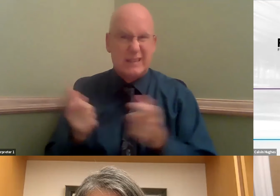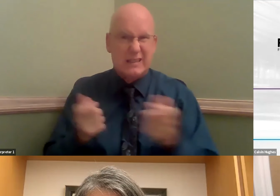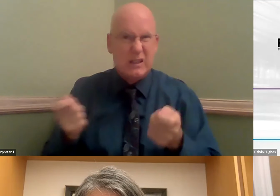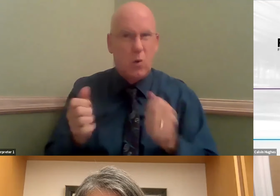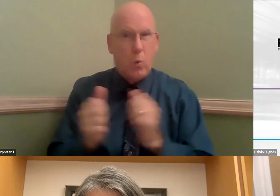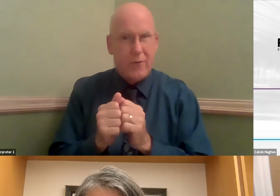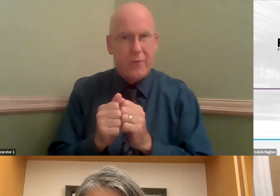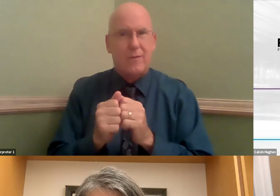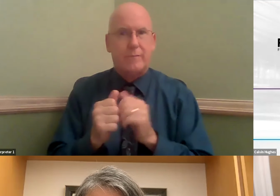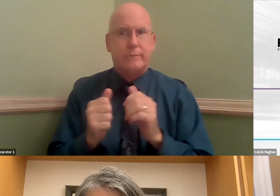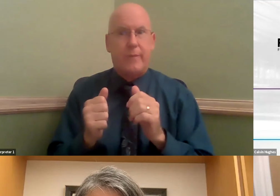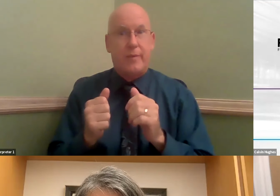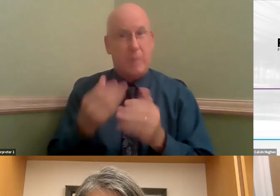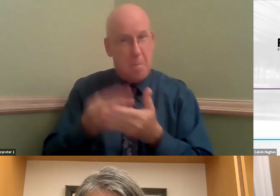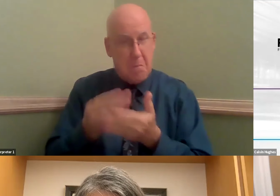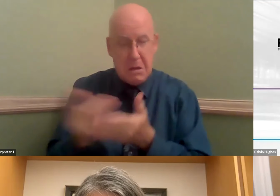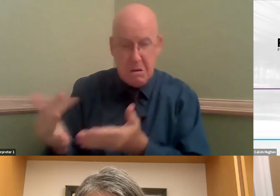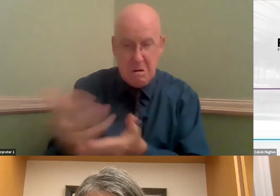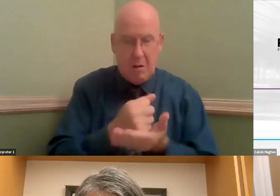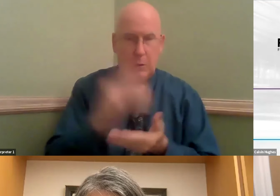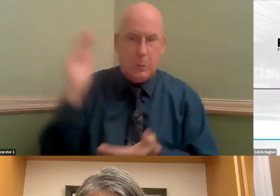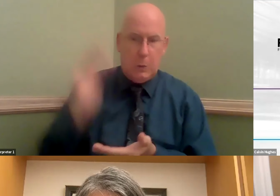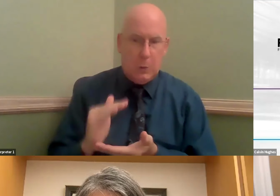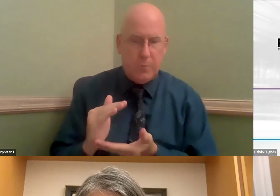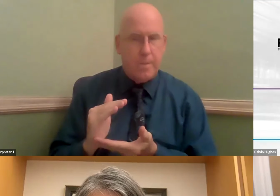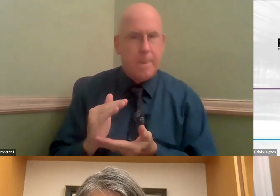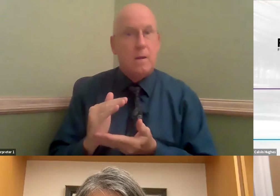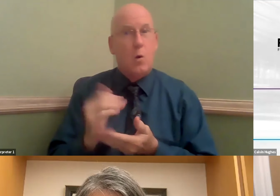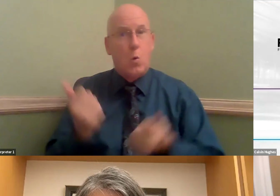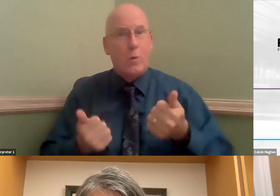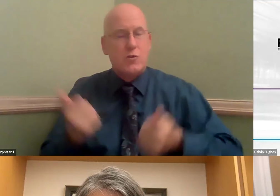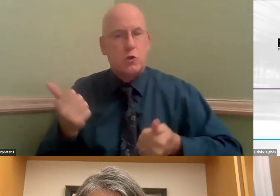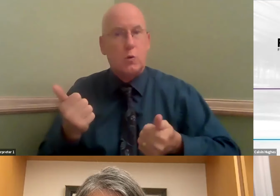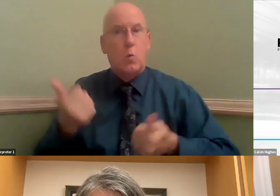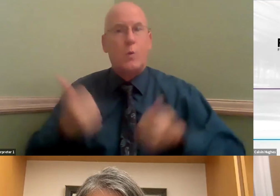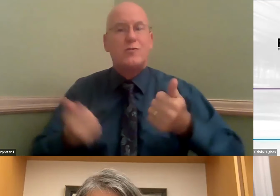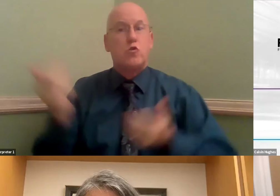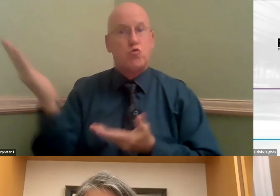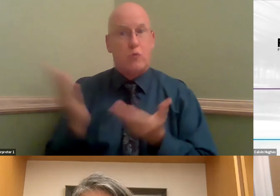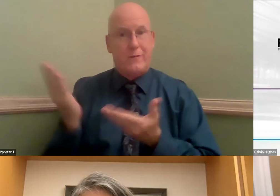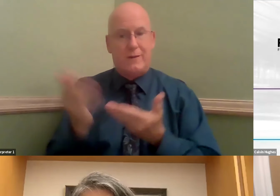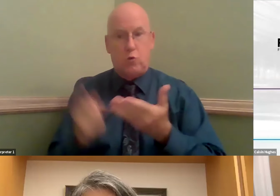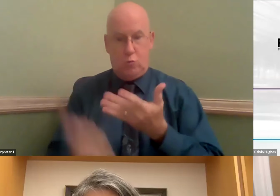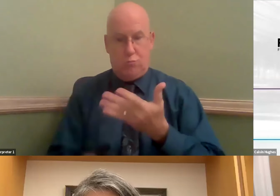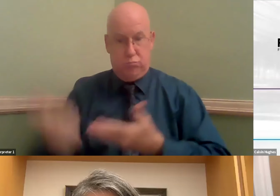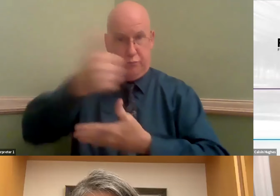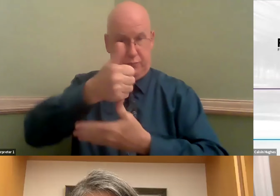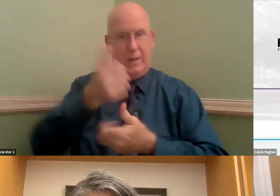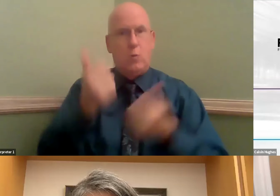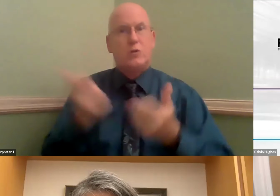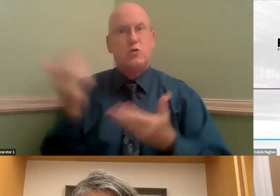in office? What services or programs would you prioritize, and which ones, Commissioner Bovo, would you cut if